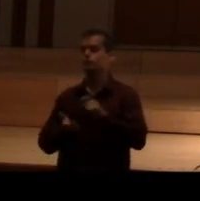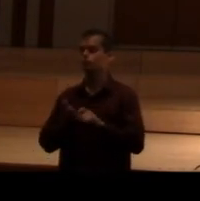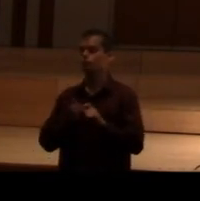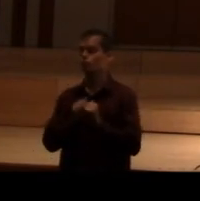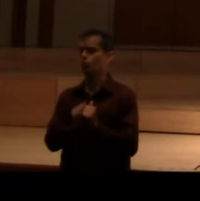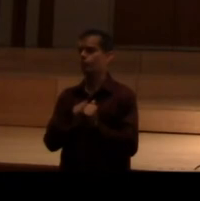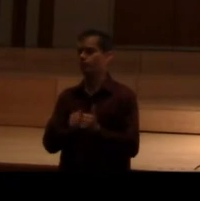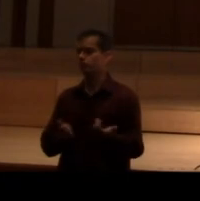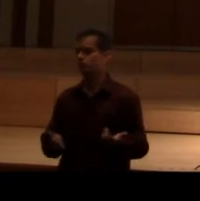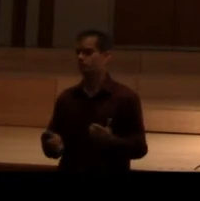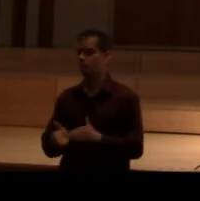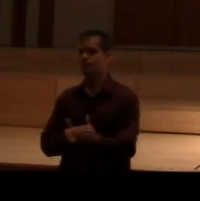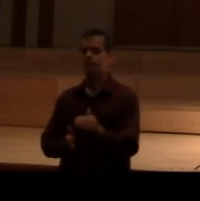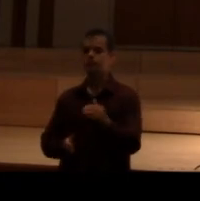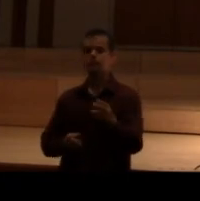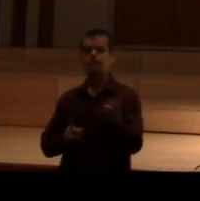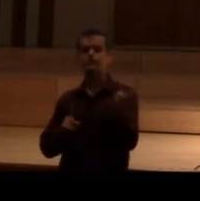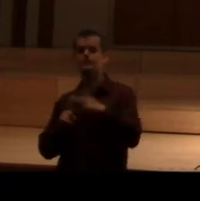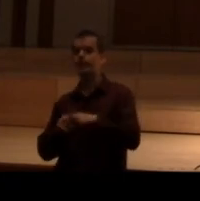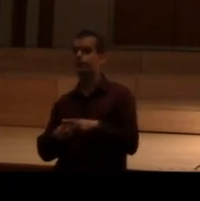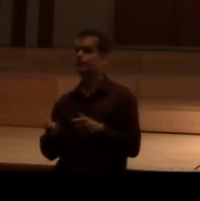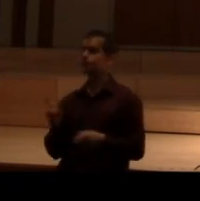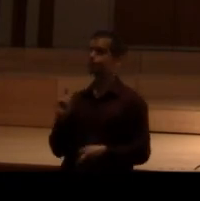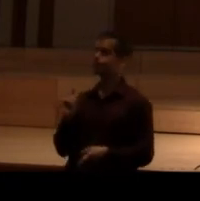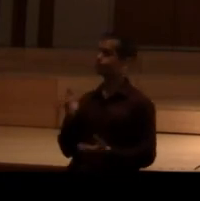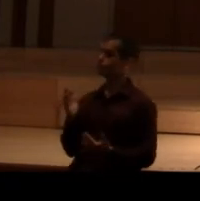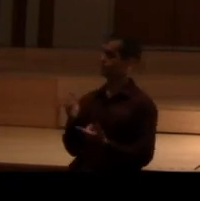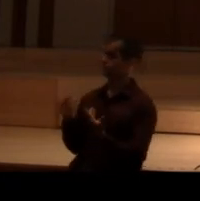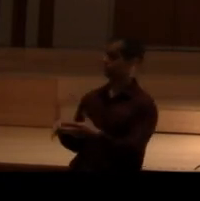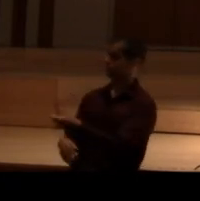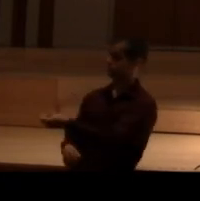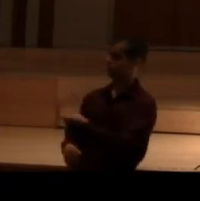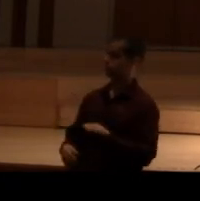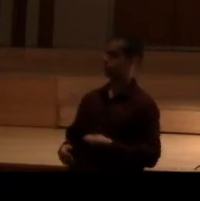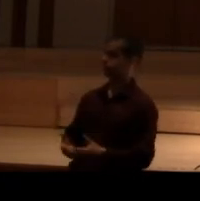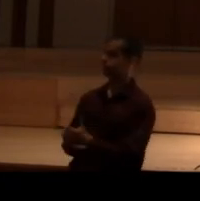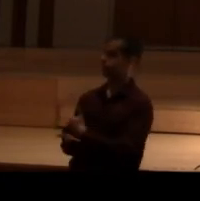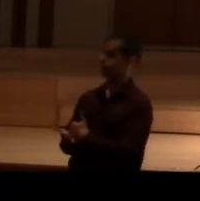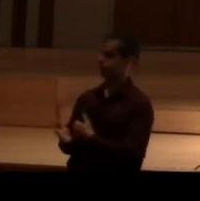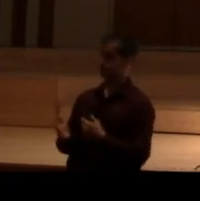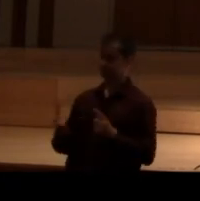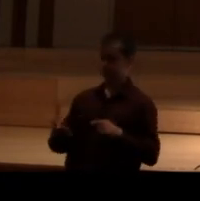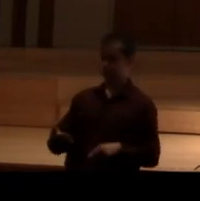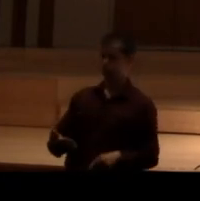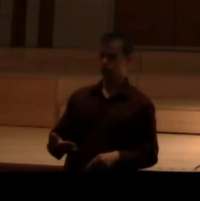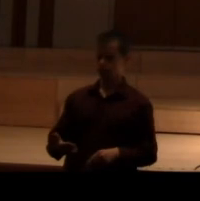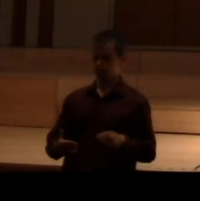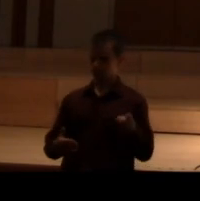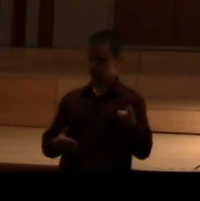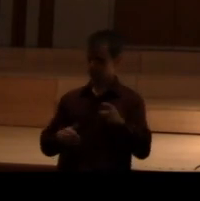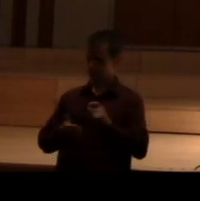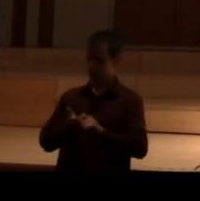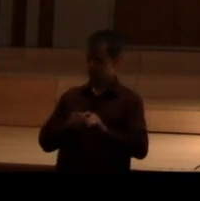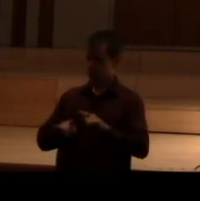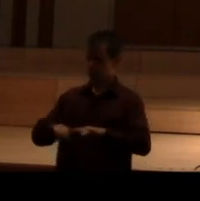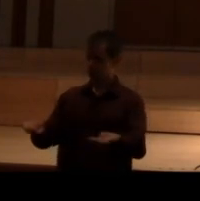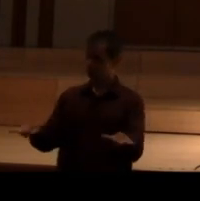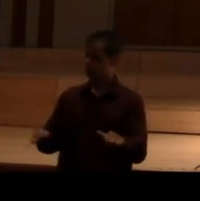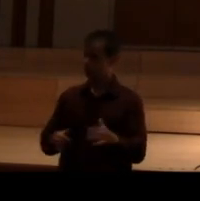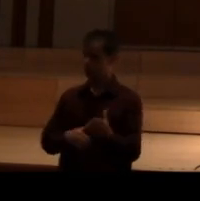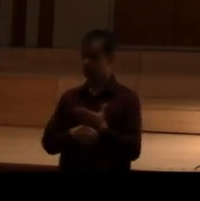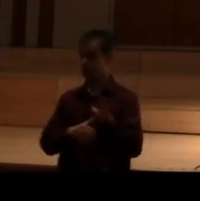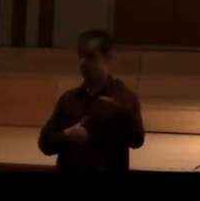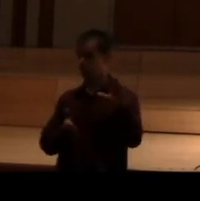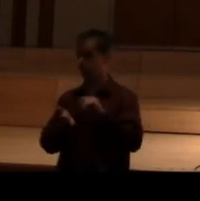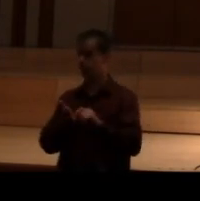time. She didn't just give us assignments and sit back and wait for us to finish and collect them. Instead, she wrote with us and shared her writing.